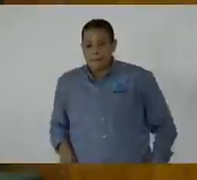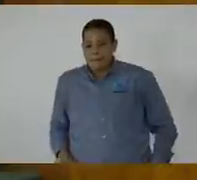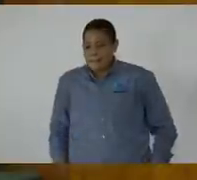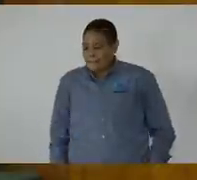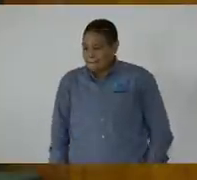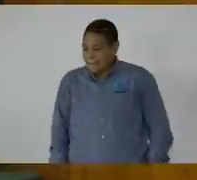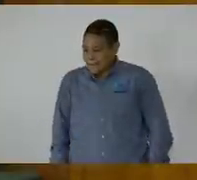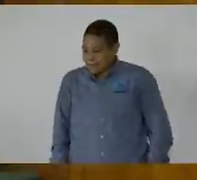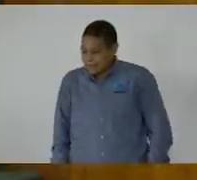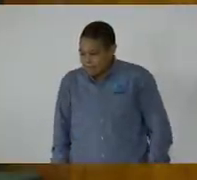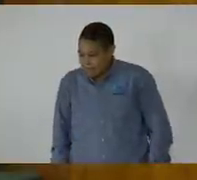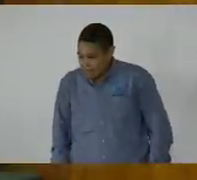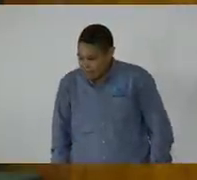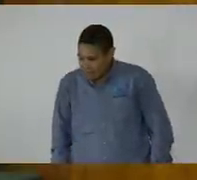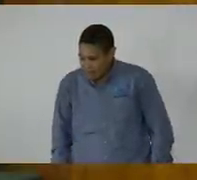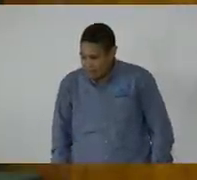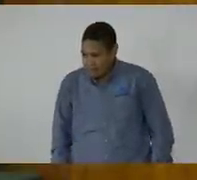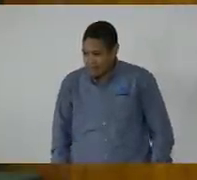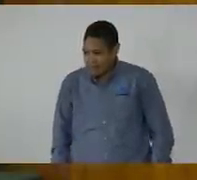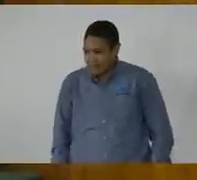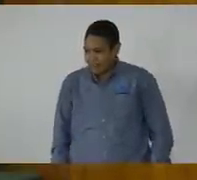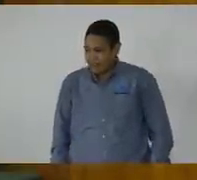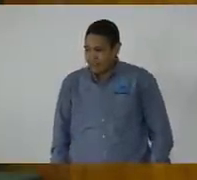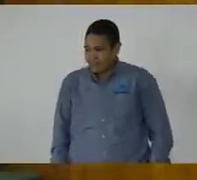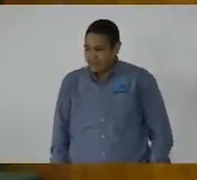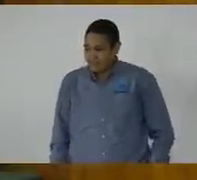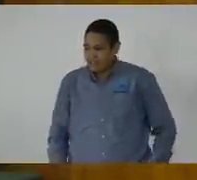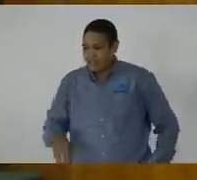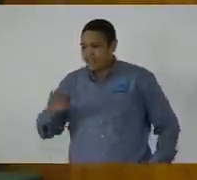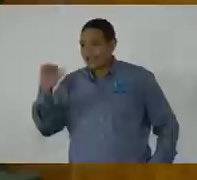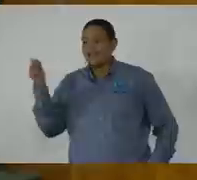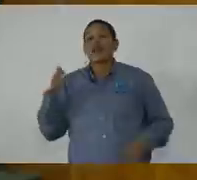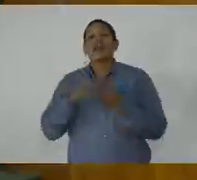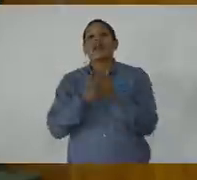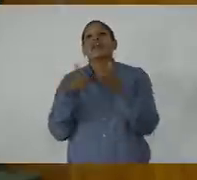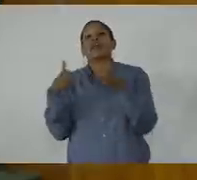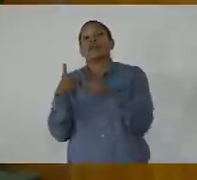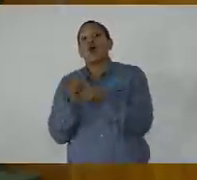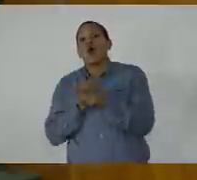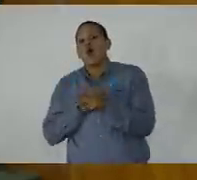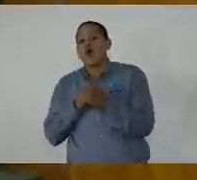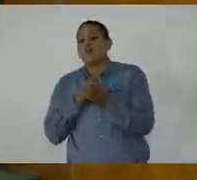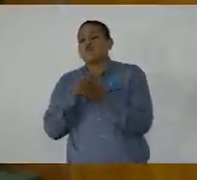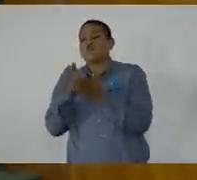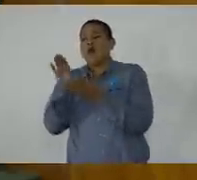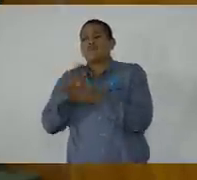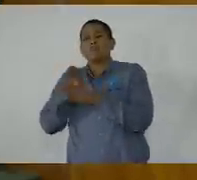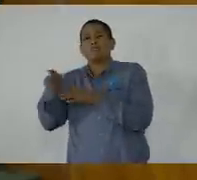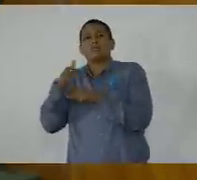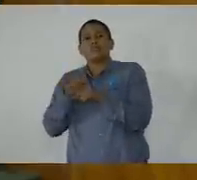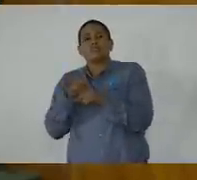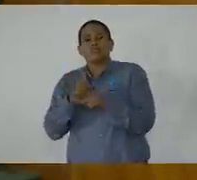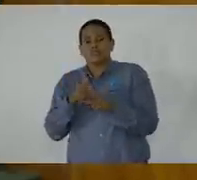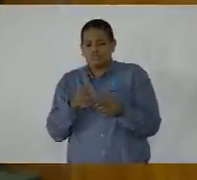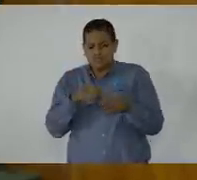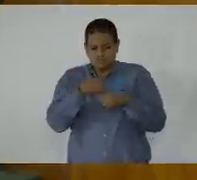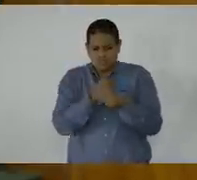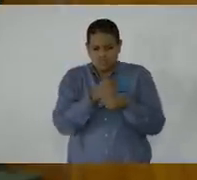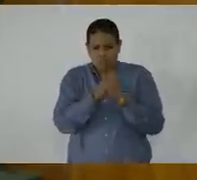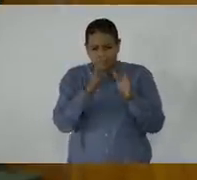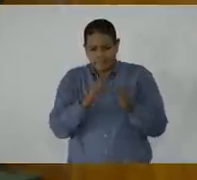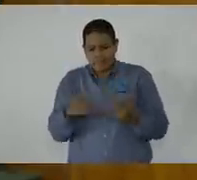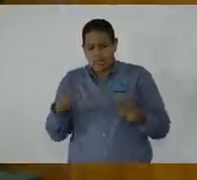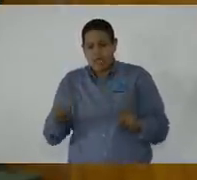Hi. Another key sector is our craft industry. Madam Speaker, the global arts and craft market